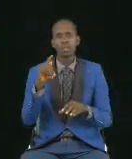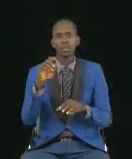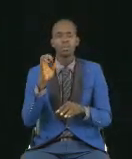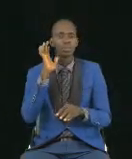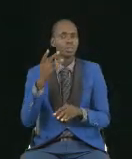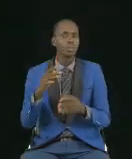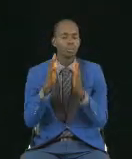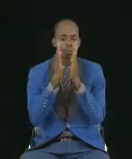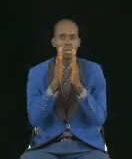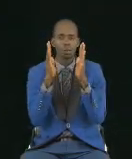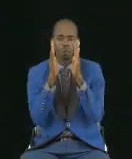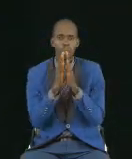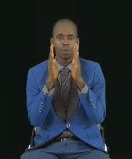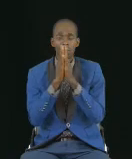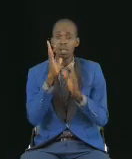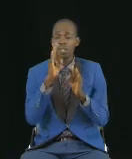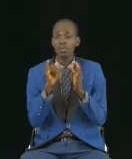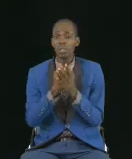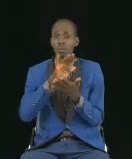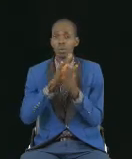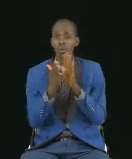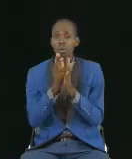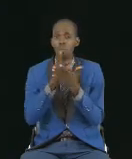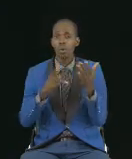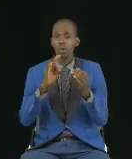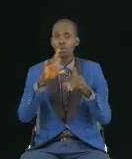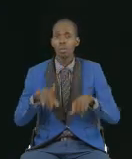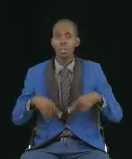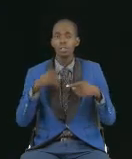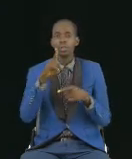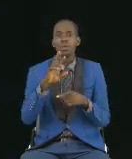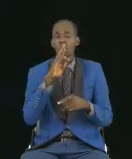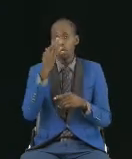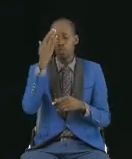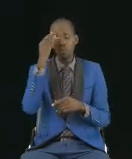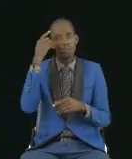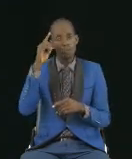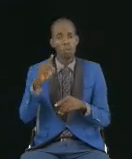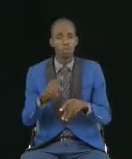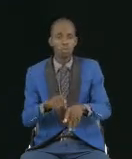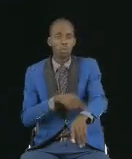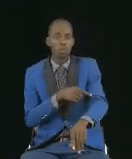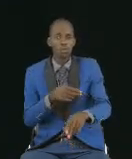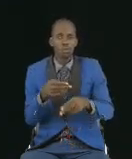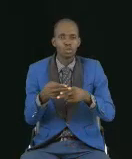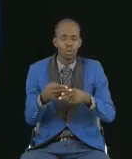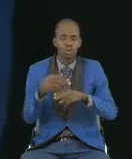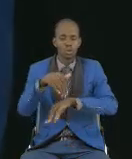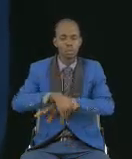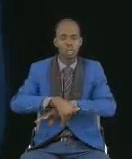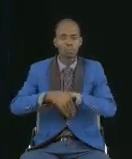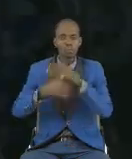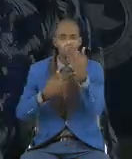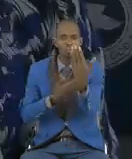a part of your life, that you are known for praying, short prayer, long prayer, night prayer, day prayer, and